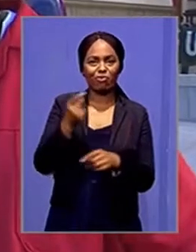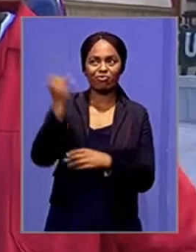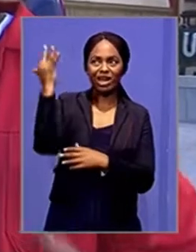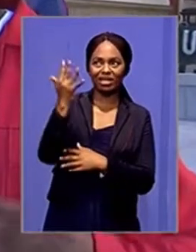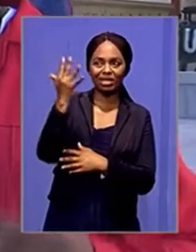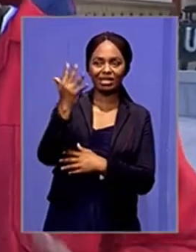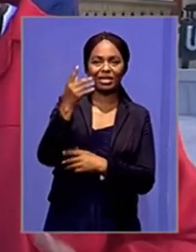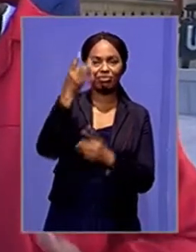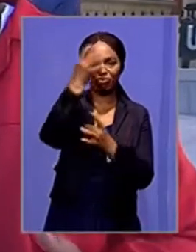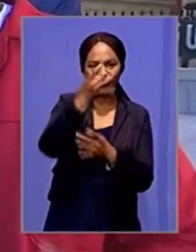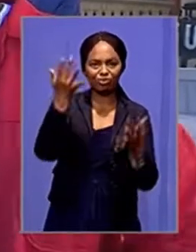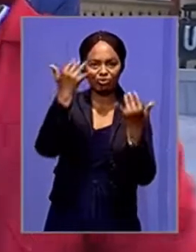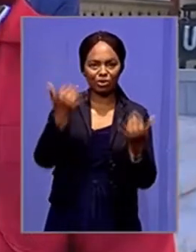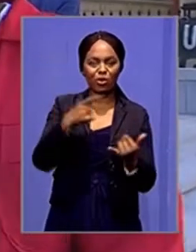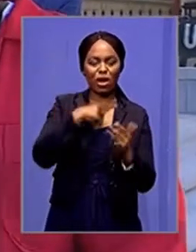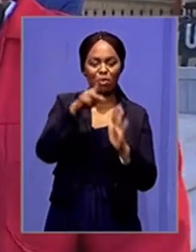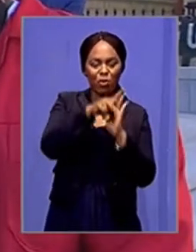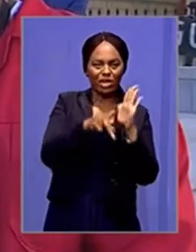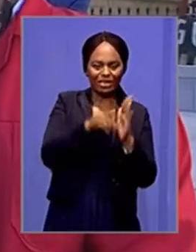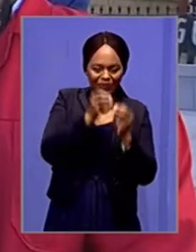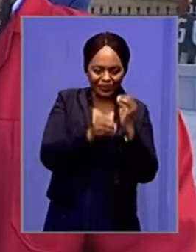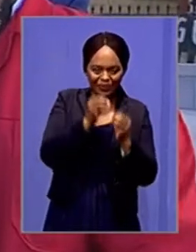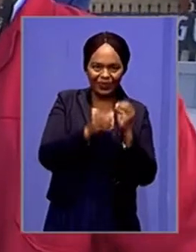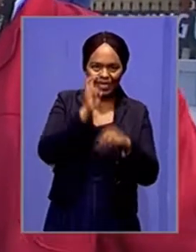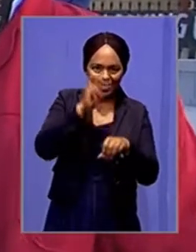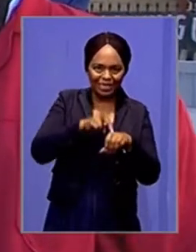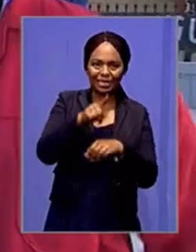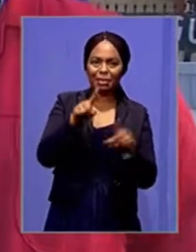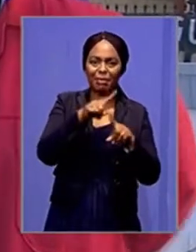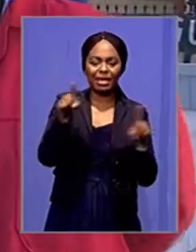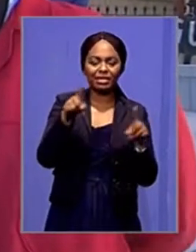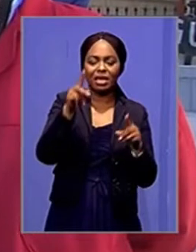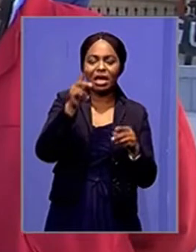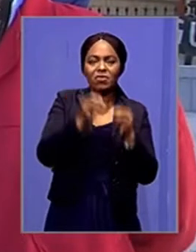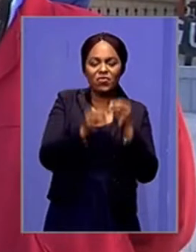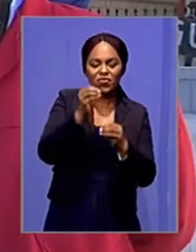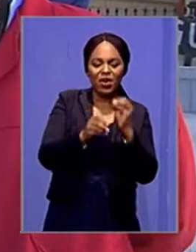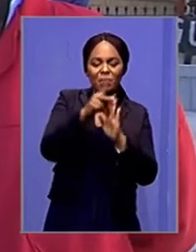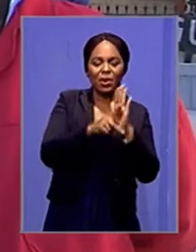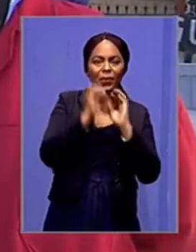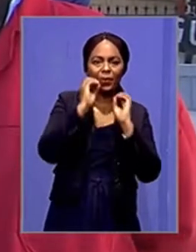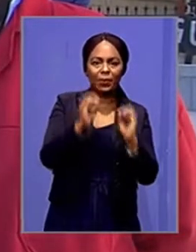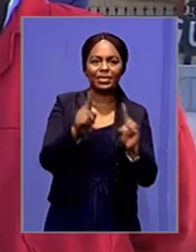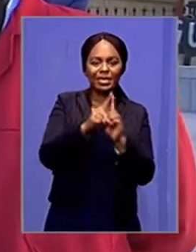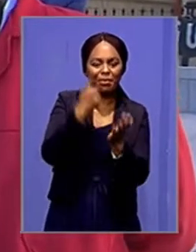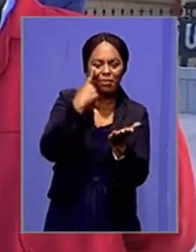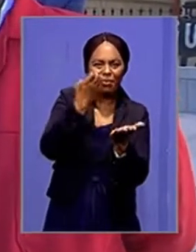a policy posture of over-reliance on investment where there's been no verifiable evidence that the private